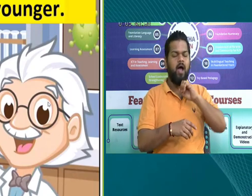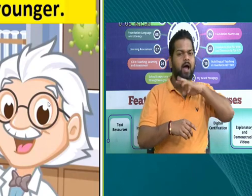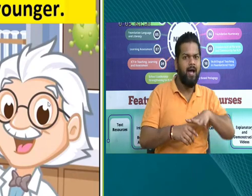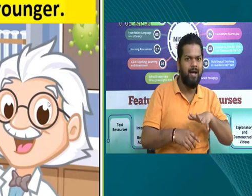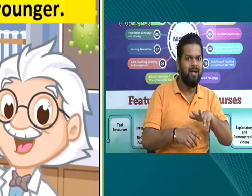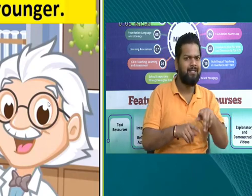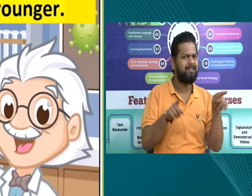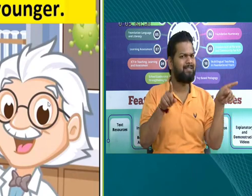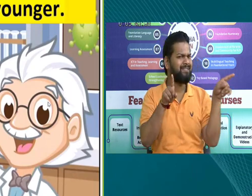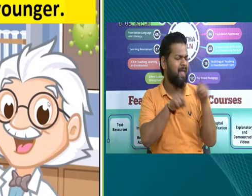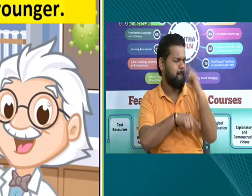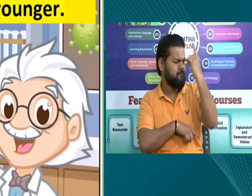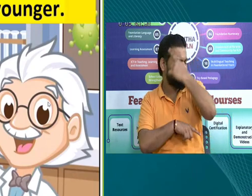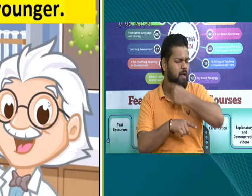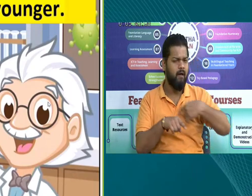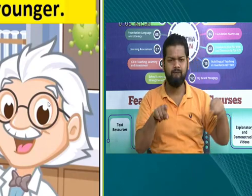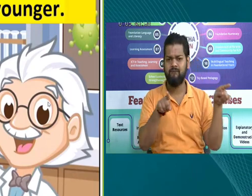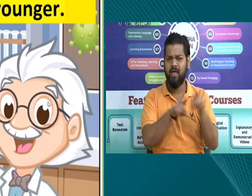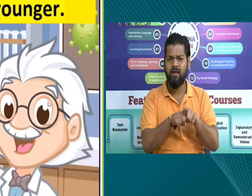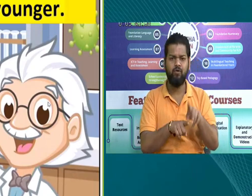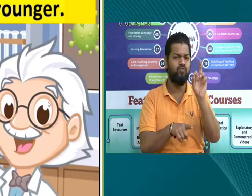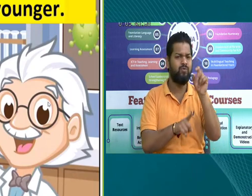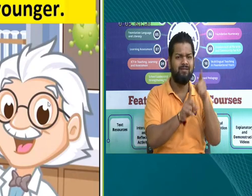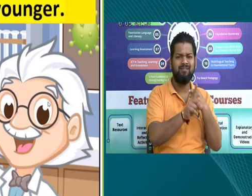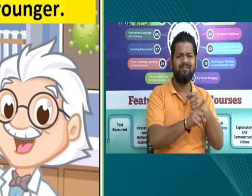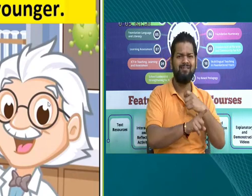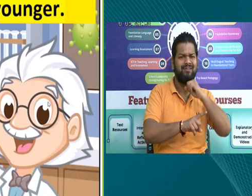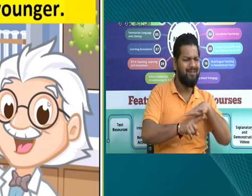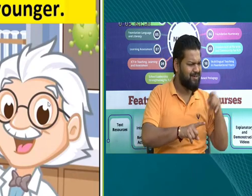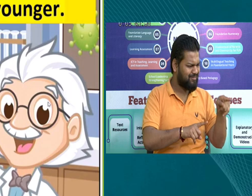Like this. Oh, wow.